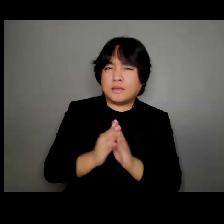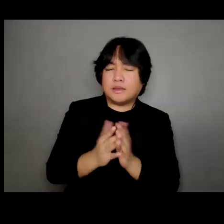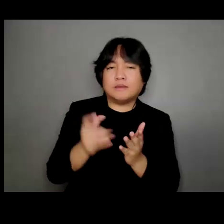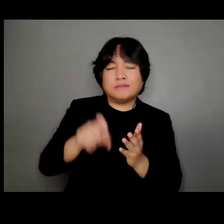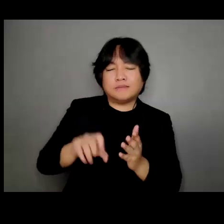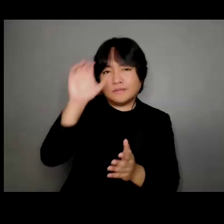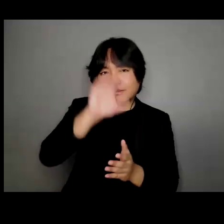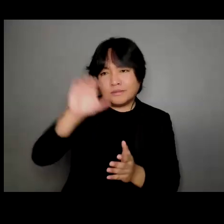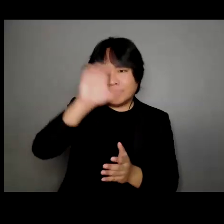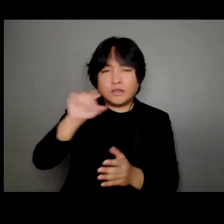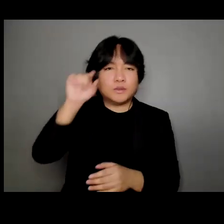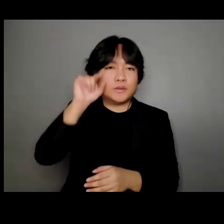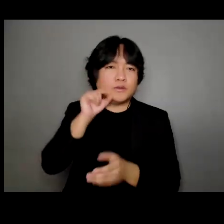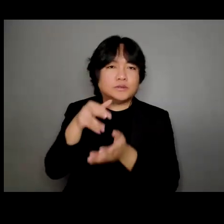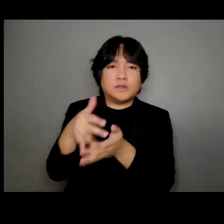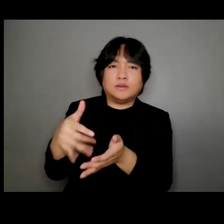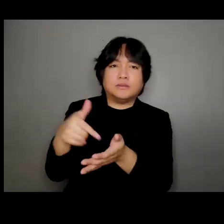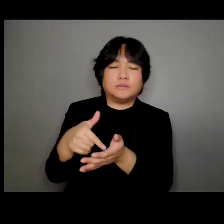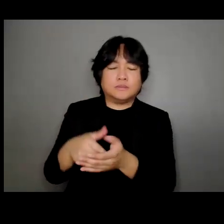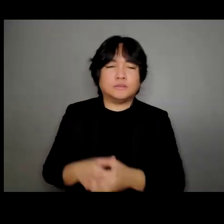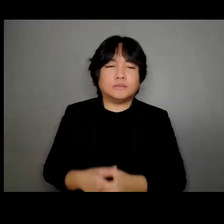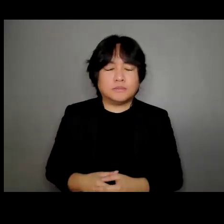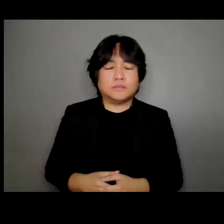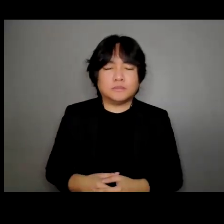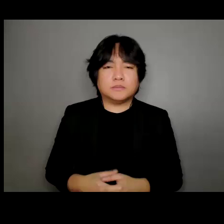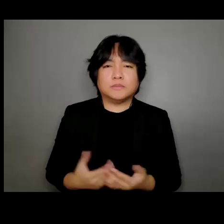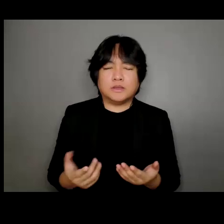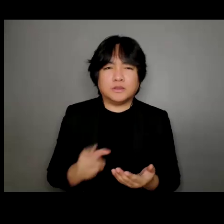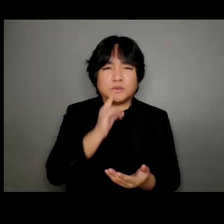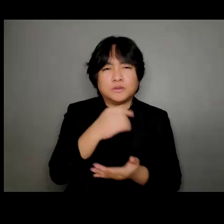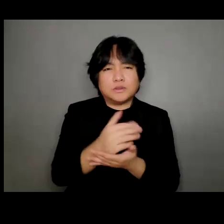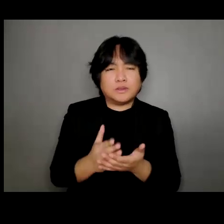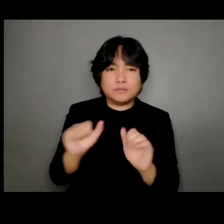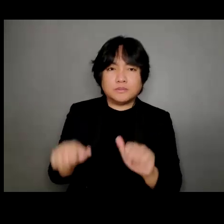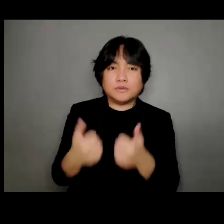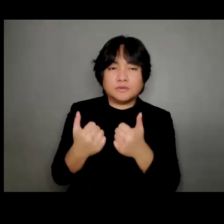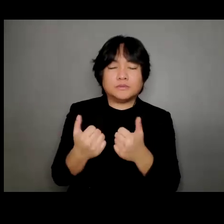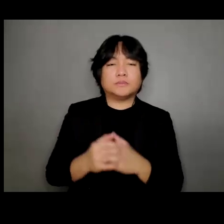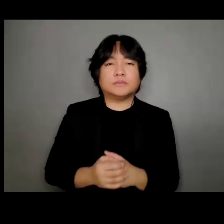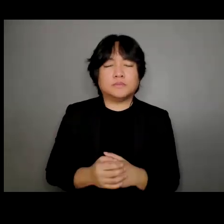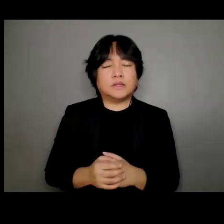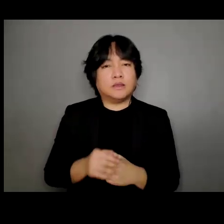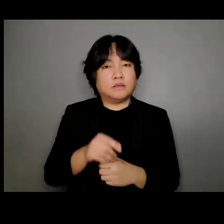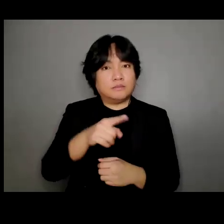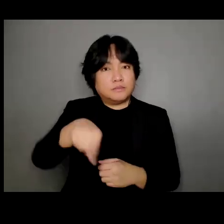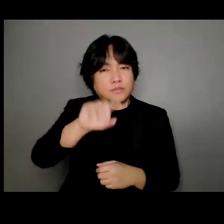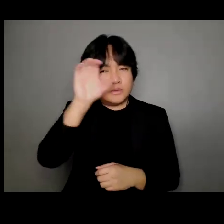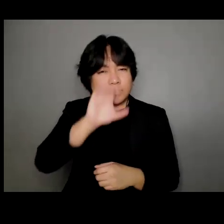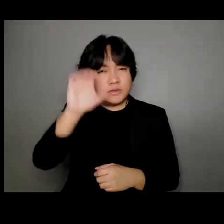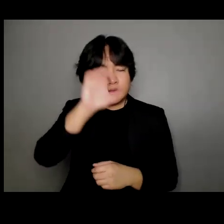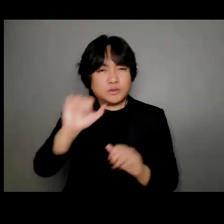navigating gender studies. So, what are some of the challenges of navigating,